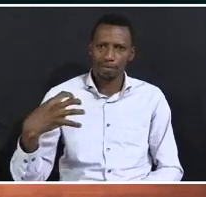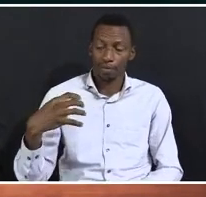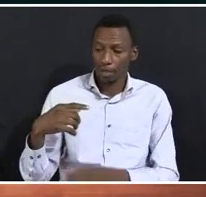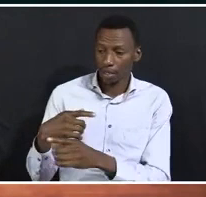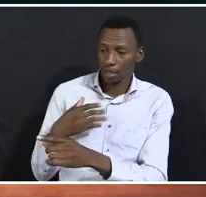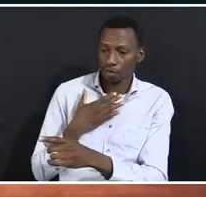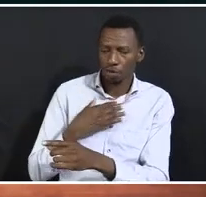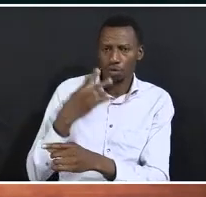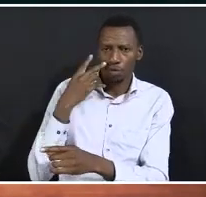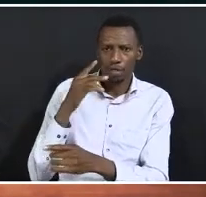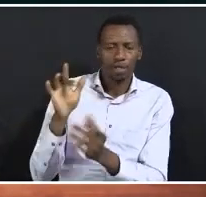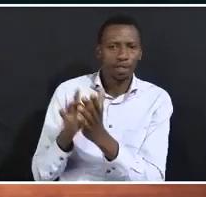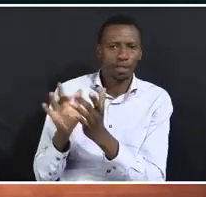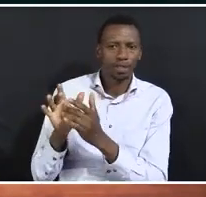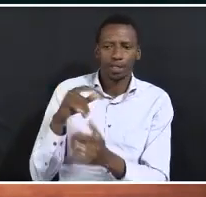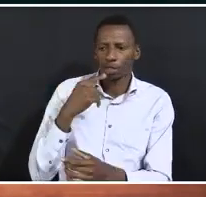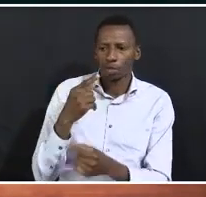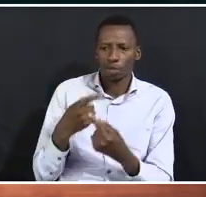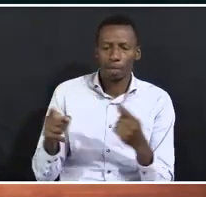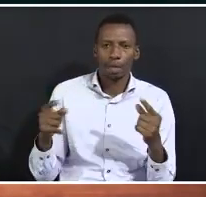who Jesus was, but could not